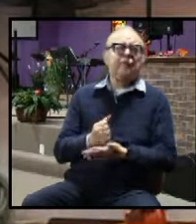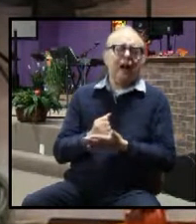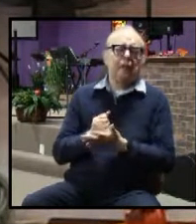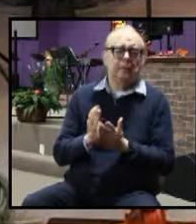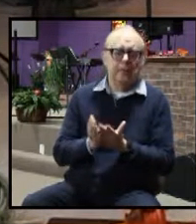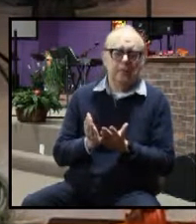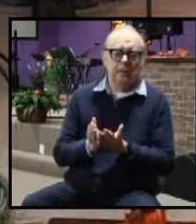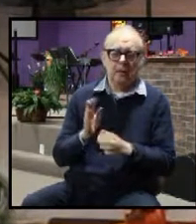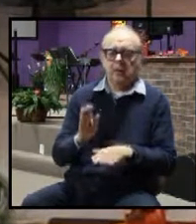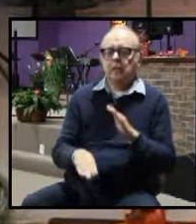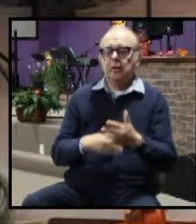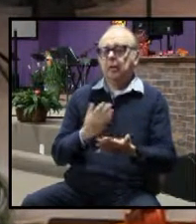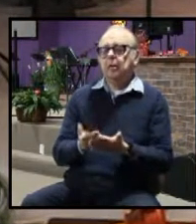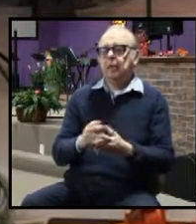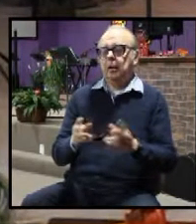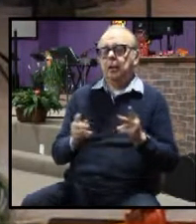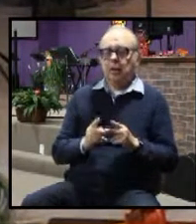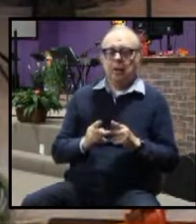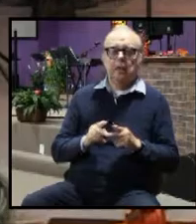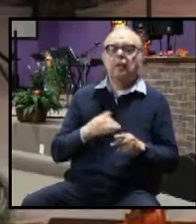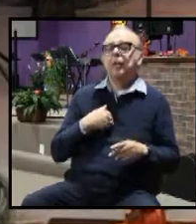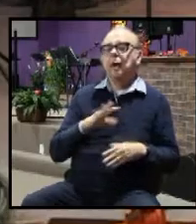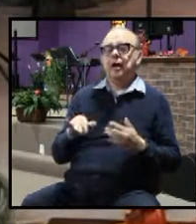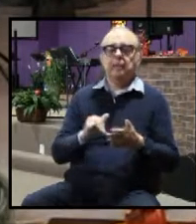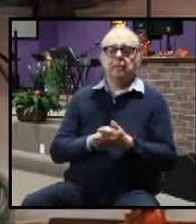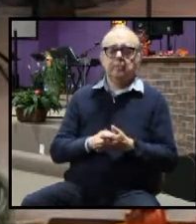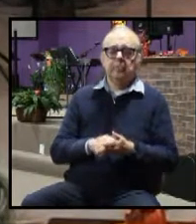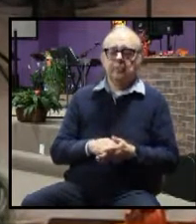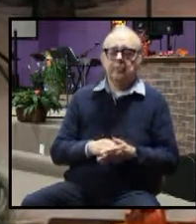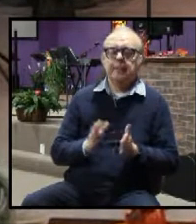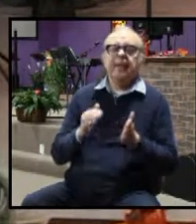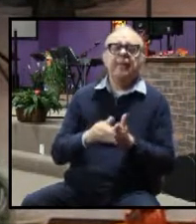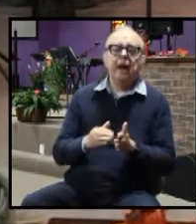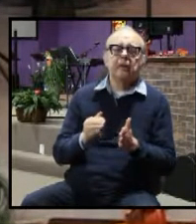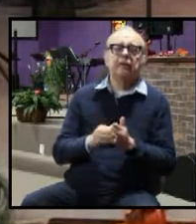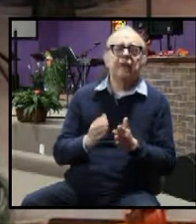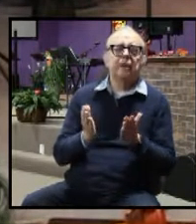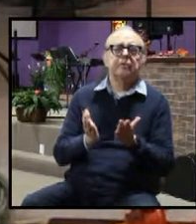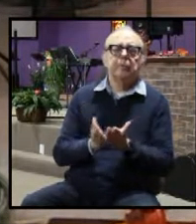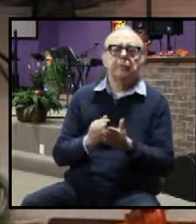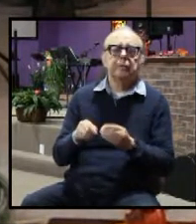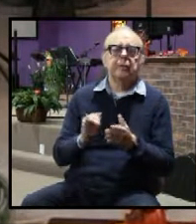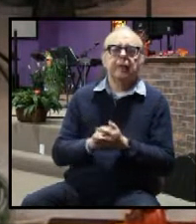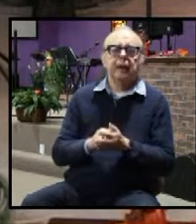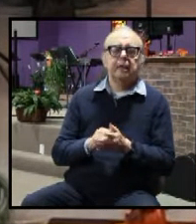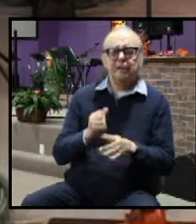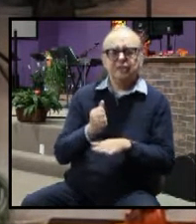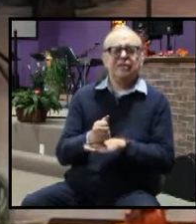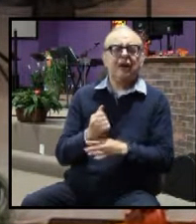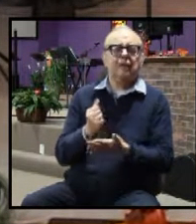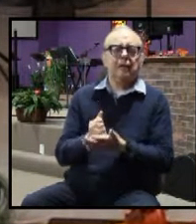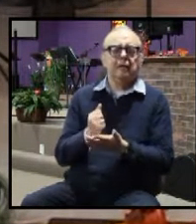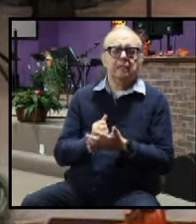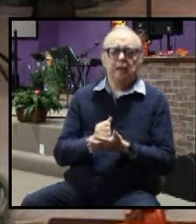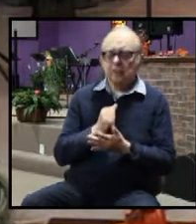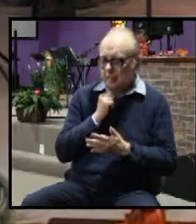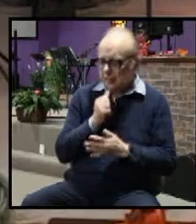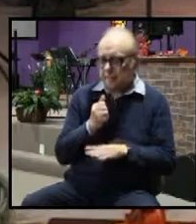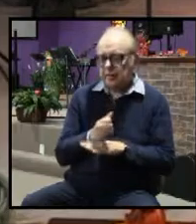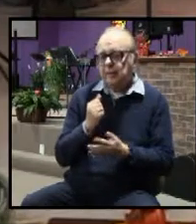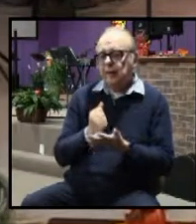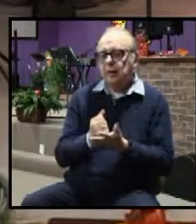self-help books. You can walk into all of these places and they've all got them. There's thousands and thousands of them. But there are